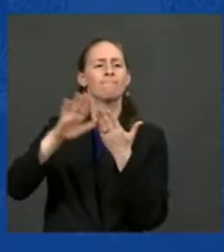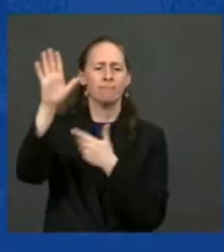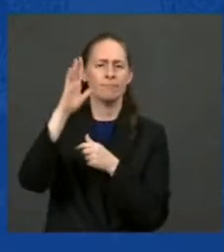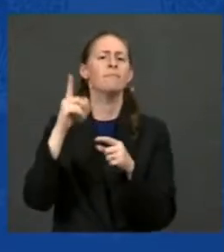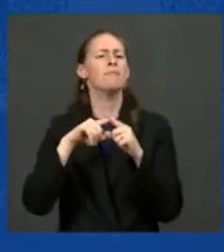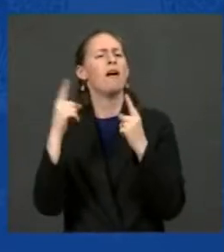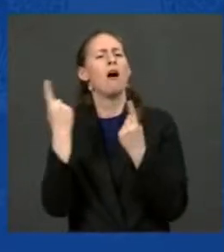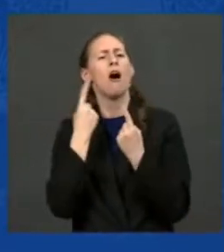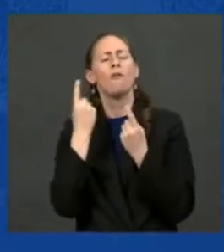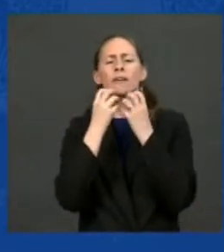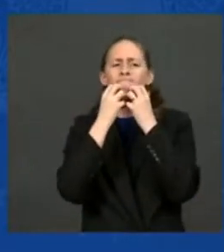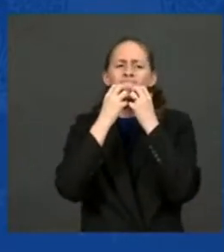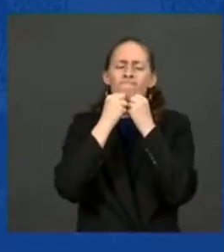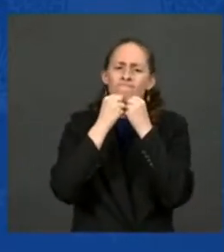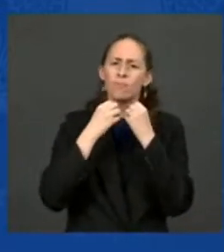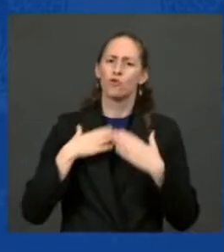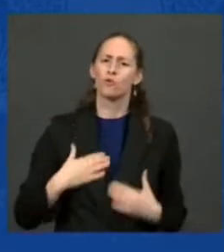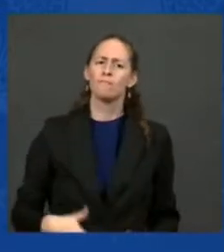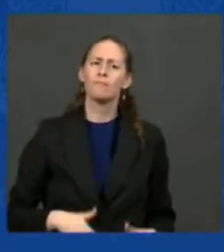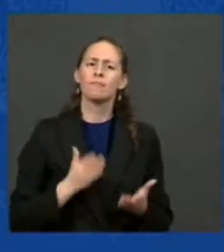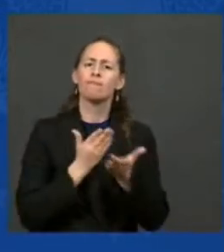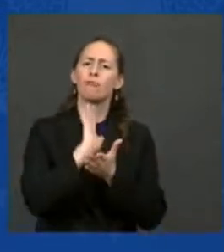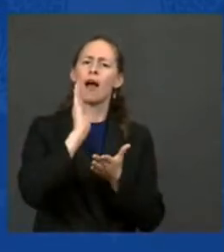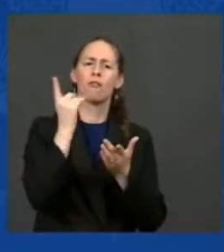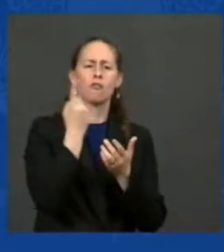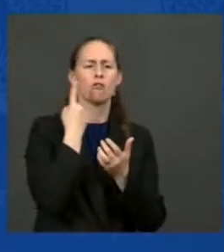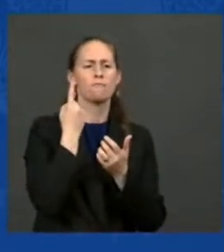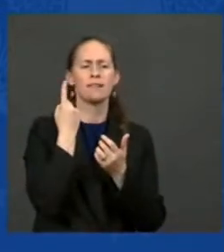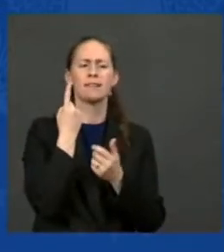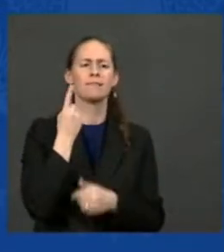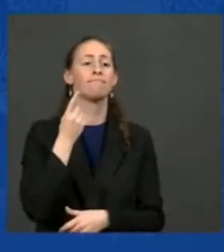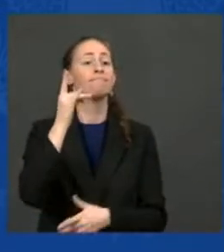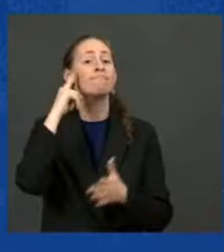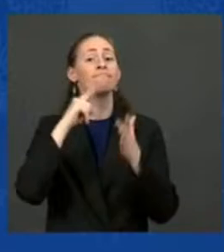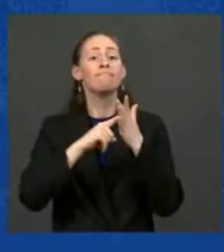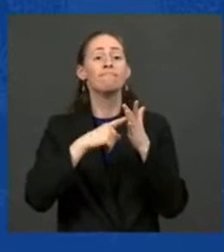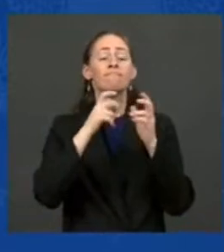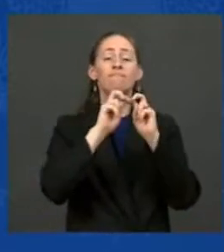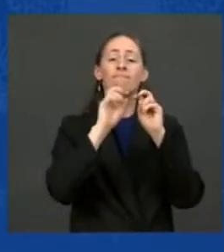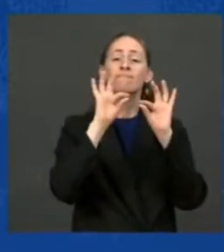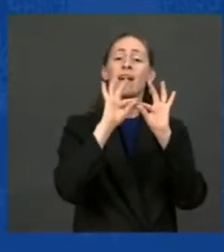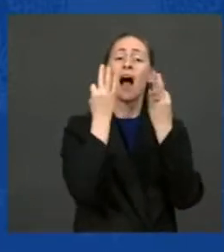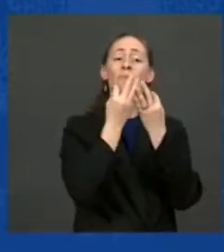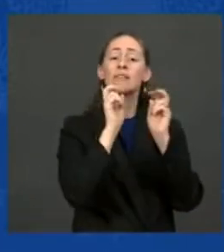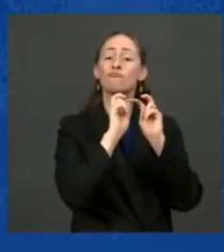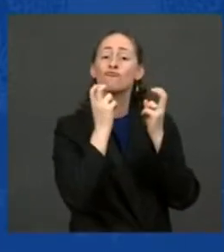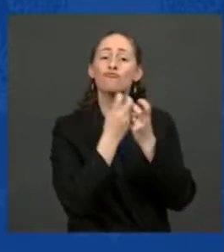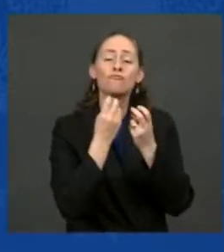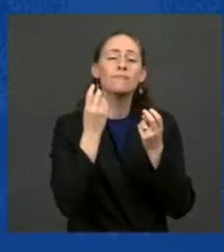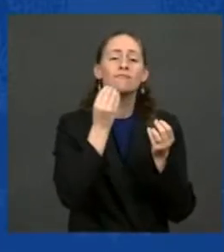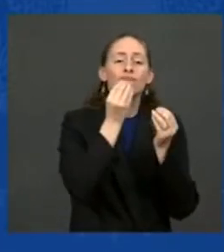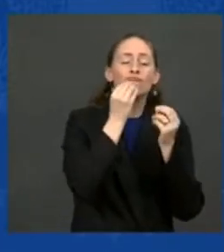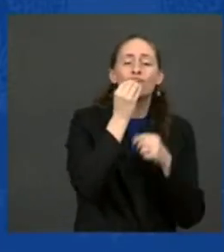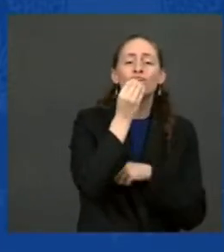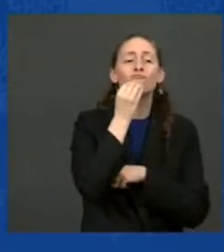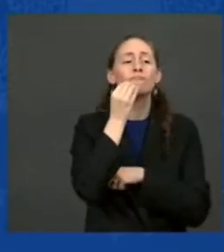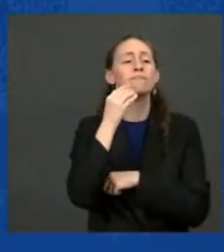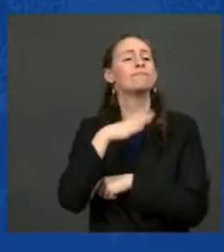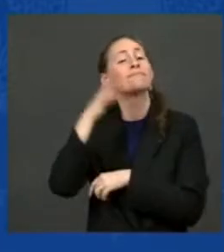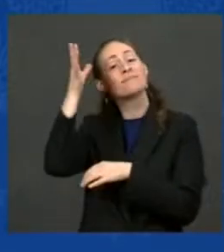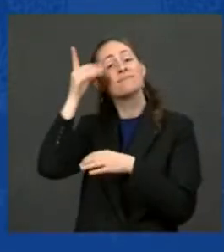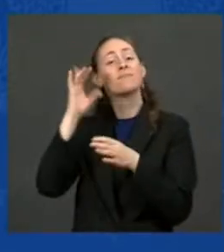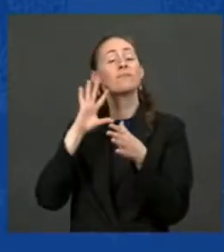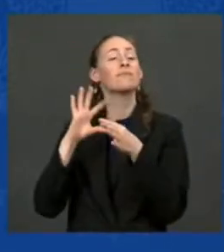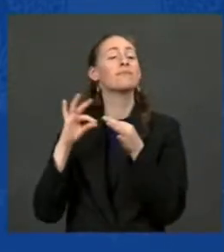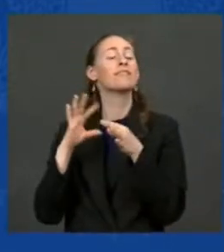about human dignity. Our dinner table, my dad was what many would call a righteous